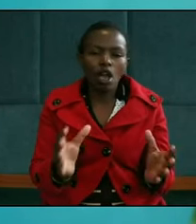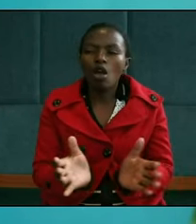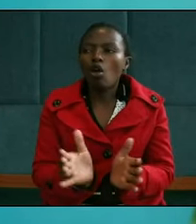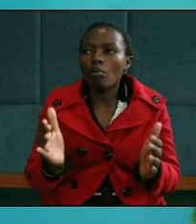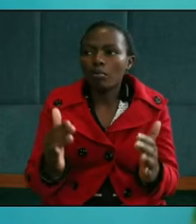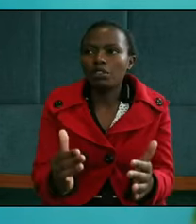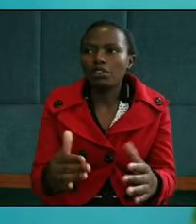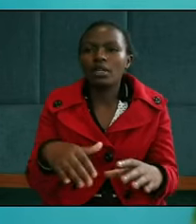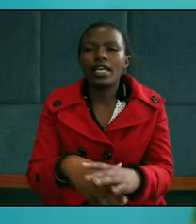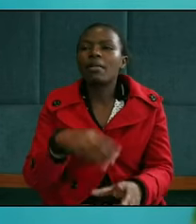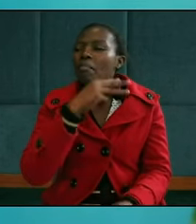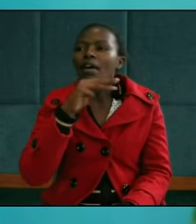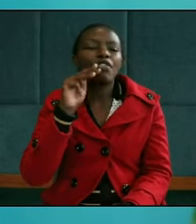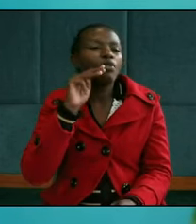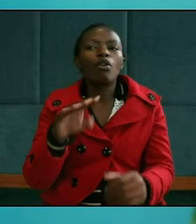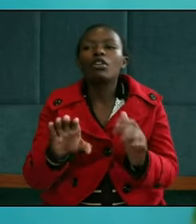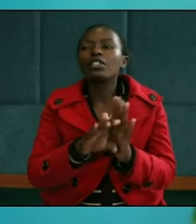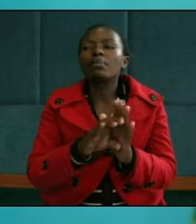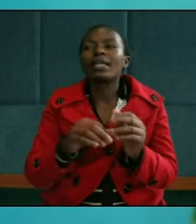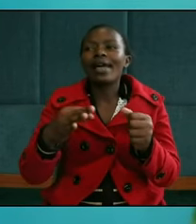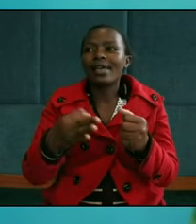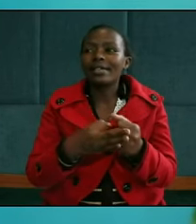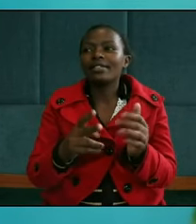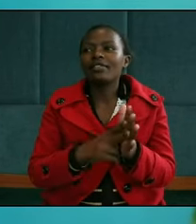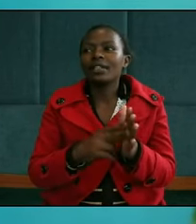to 20. And Jesus came and spoke to them,